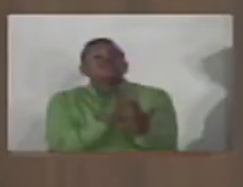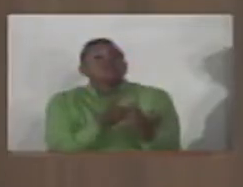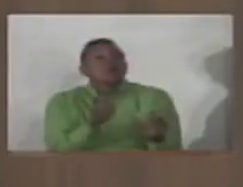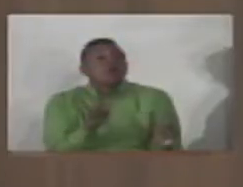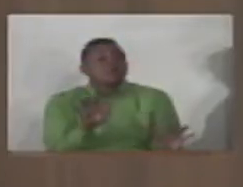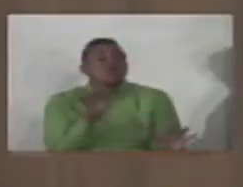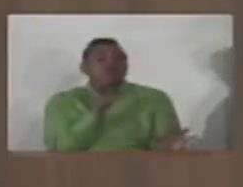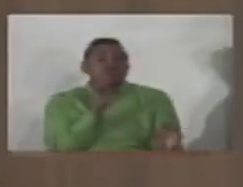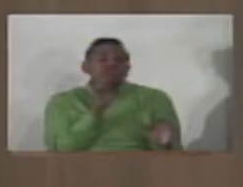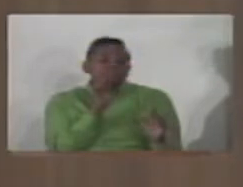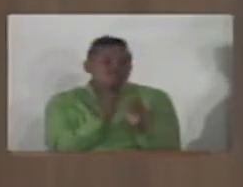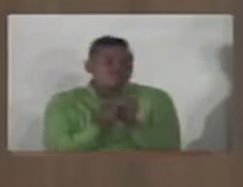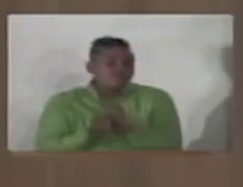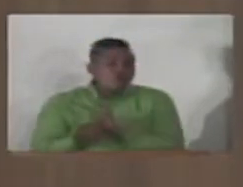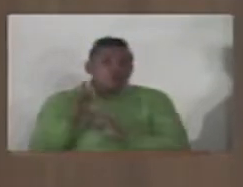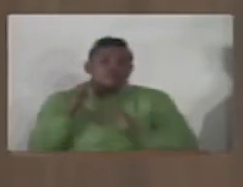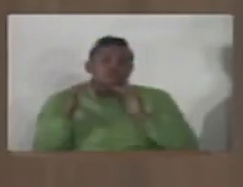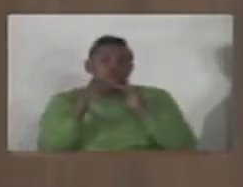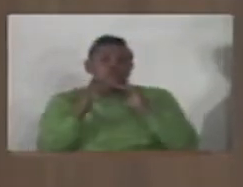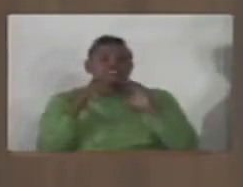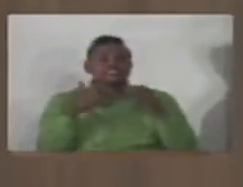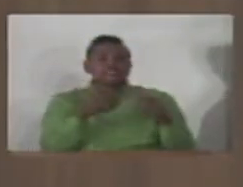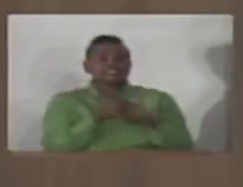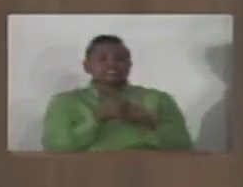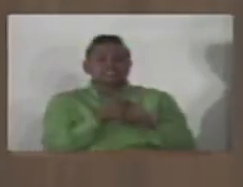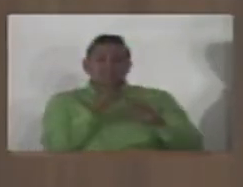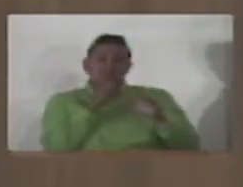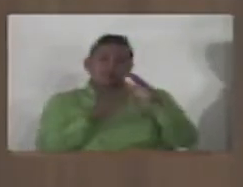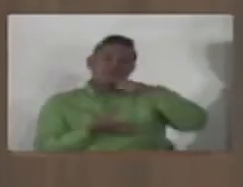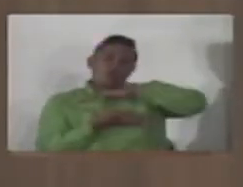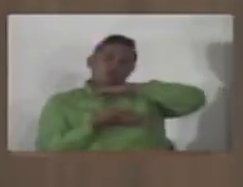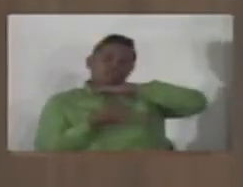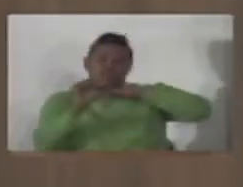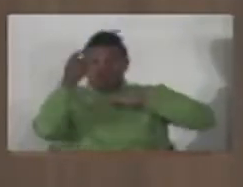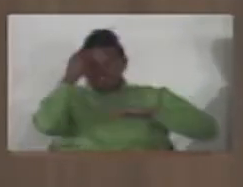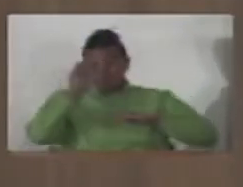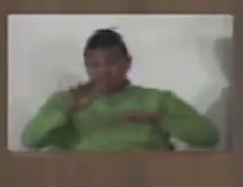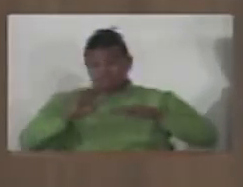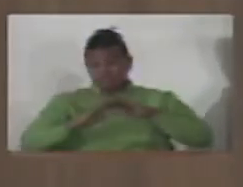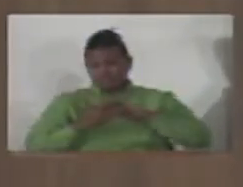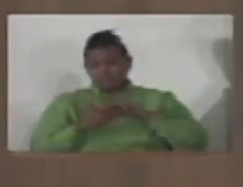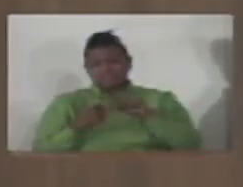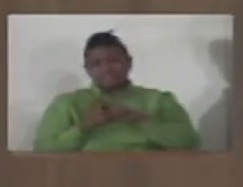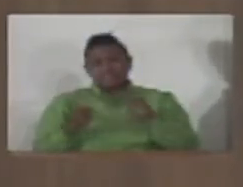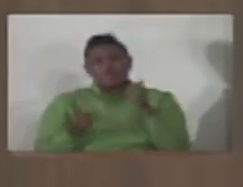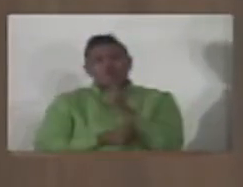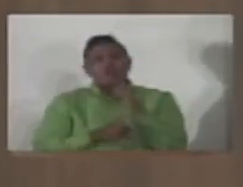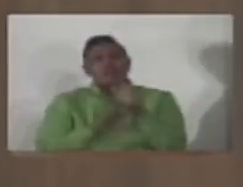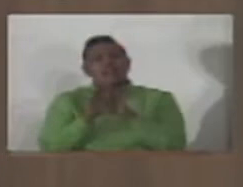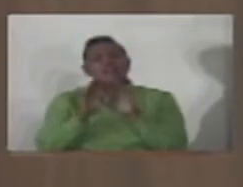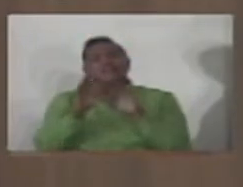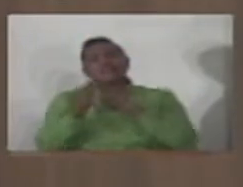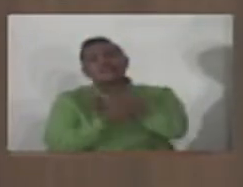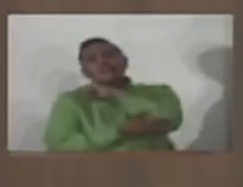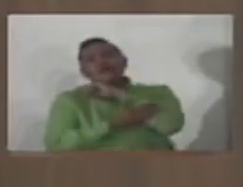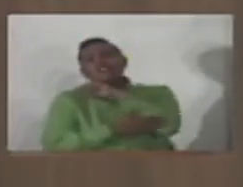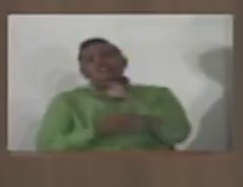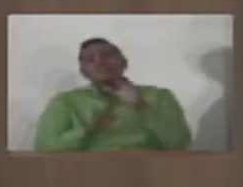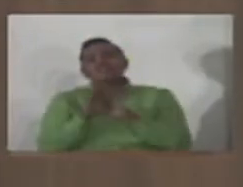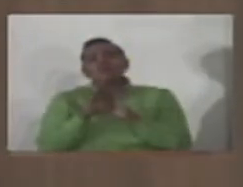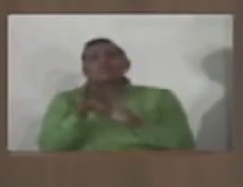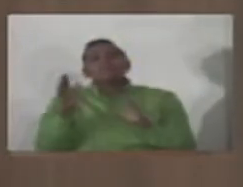The reform of the justice sector is a priority of the government of Jamaica under the National Development Plan